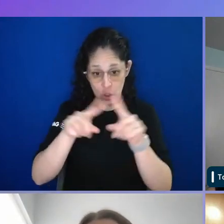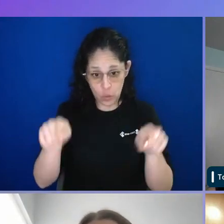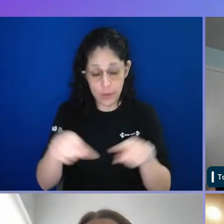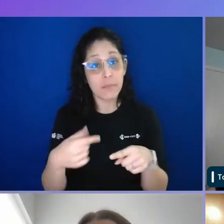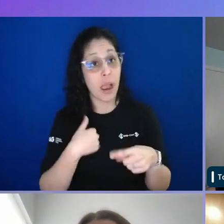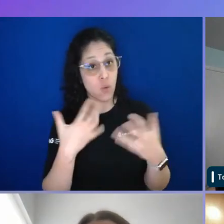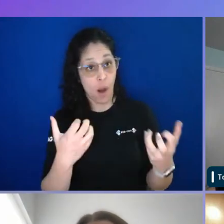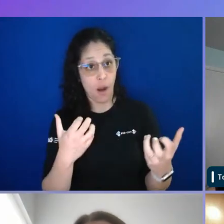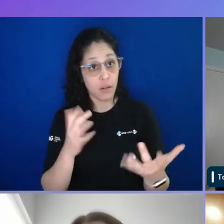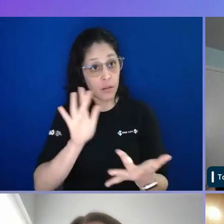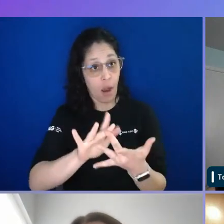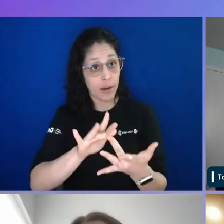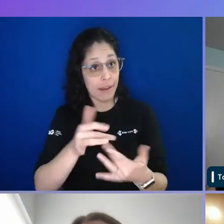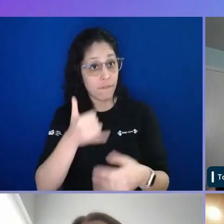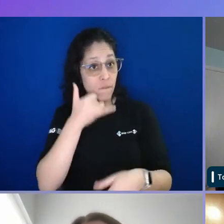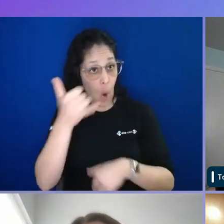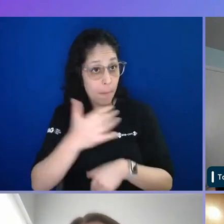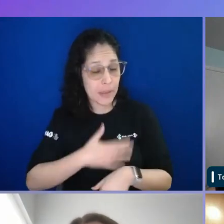up over phone.